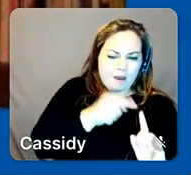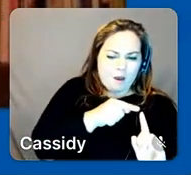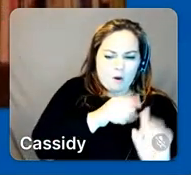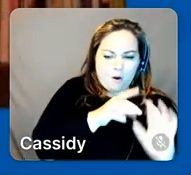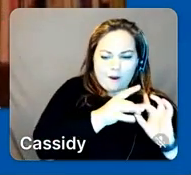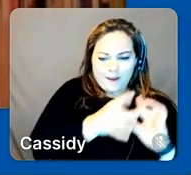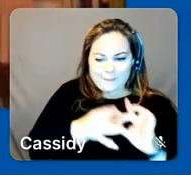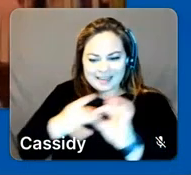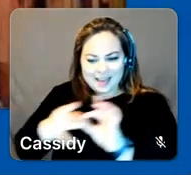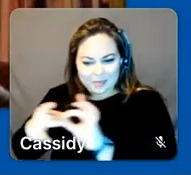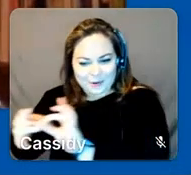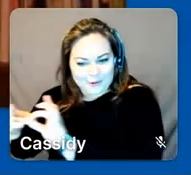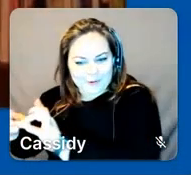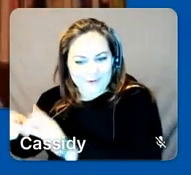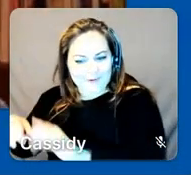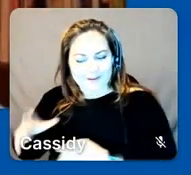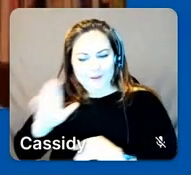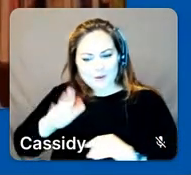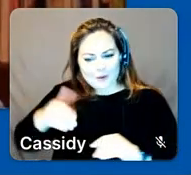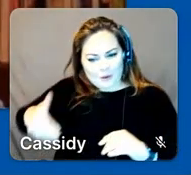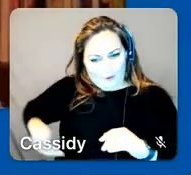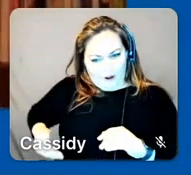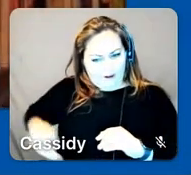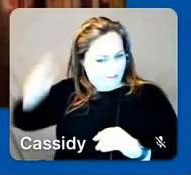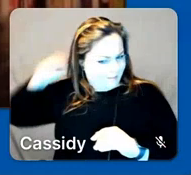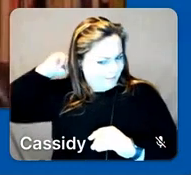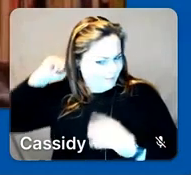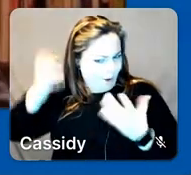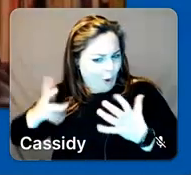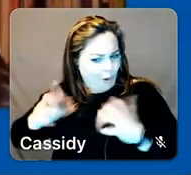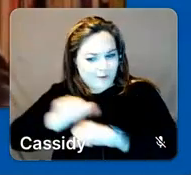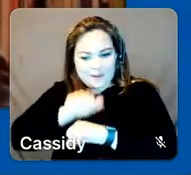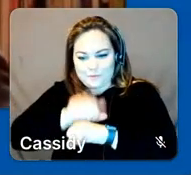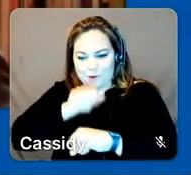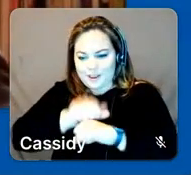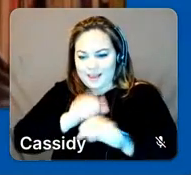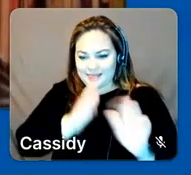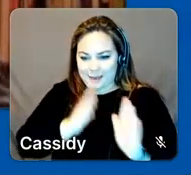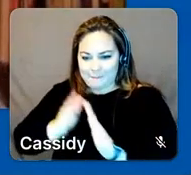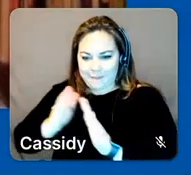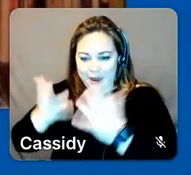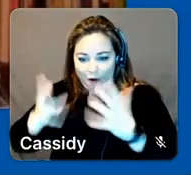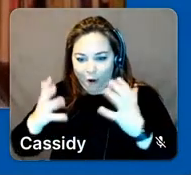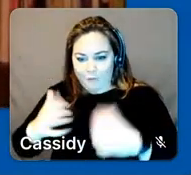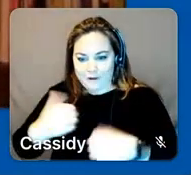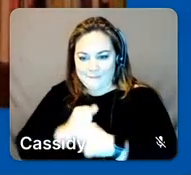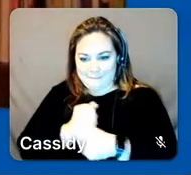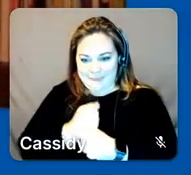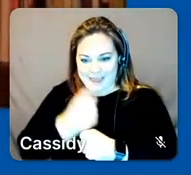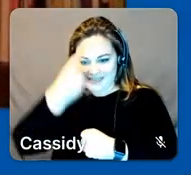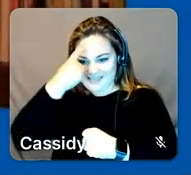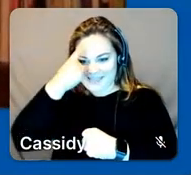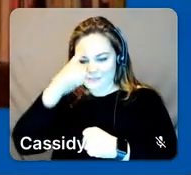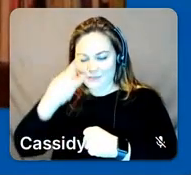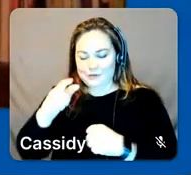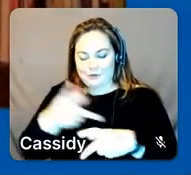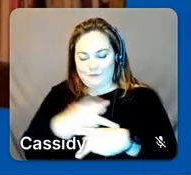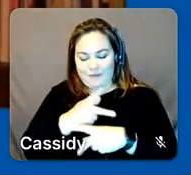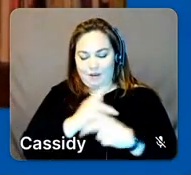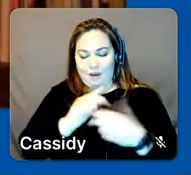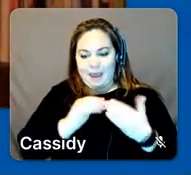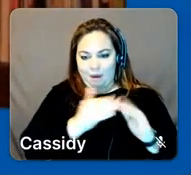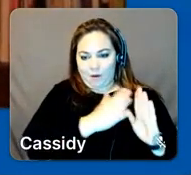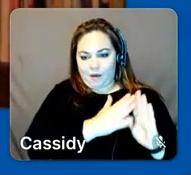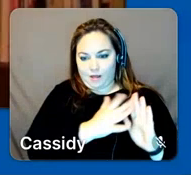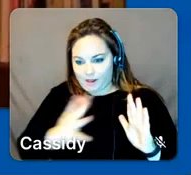together. Like your subconscious was somehow at work, right? The pattern all starts to make sense and you start to put that together. And it's just